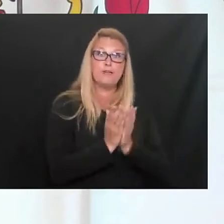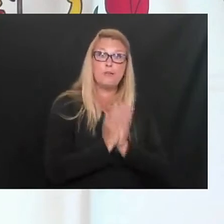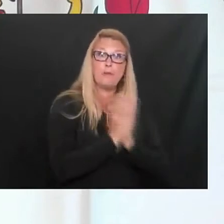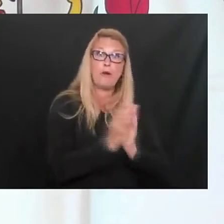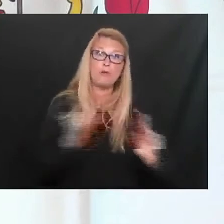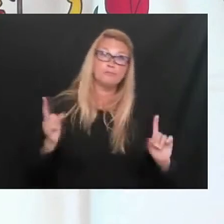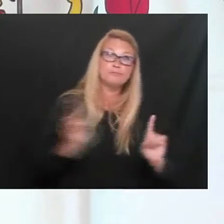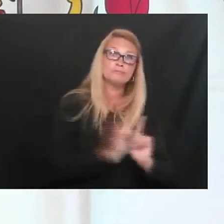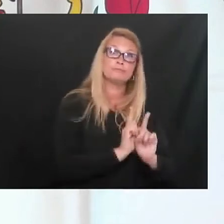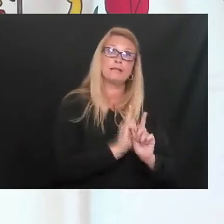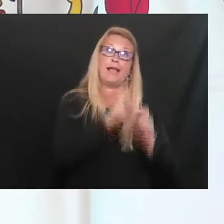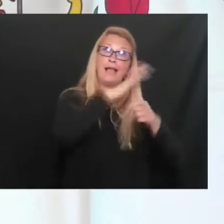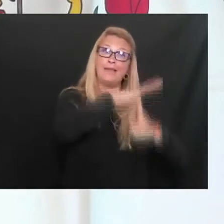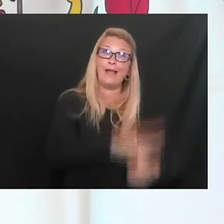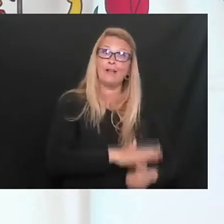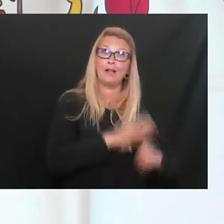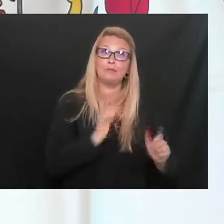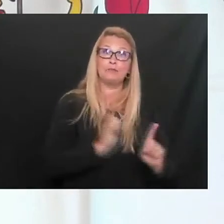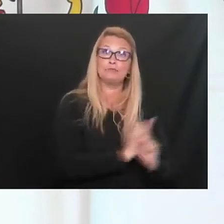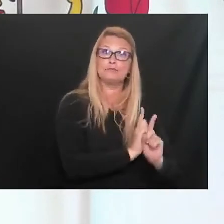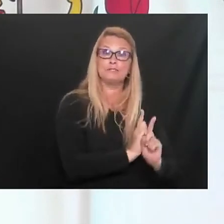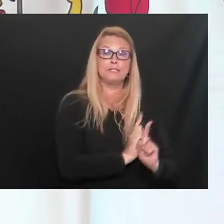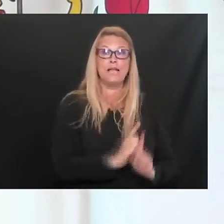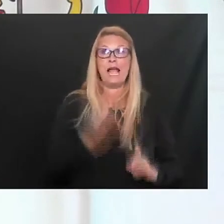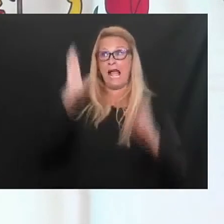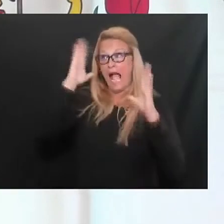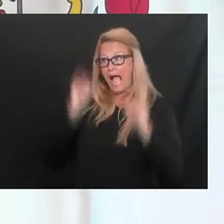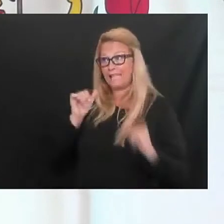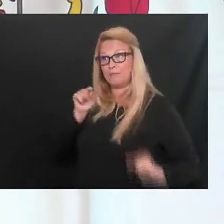helicopter. Now, I expected you